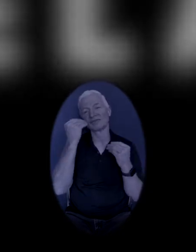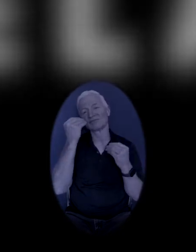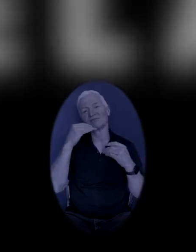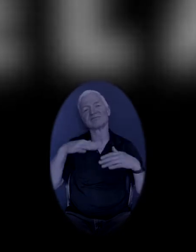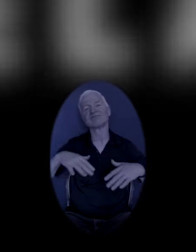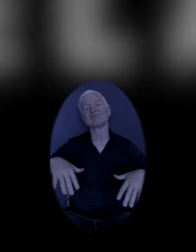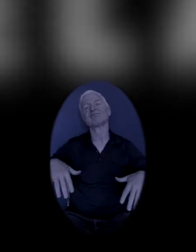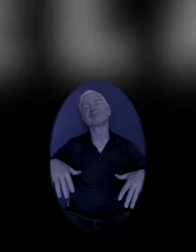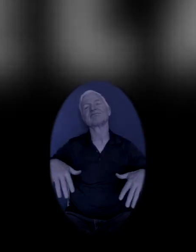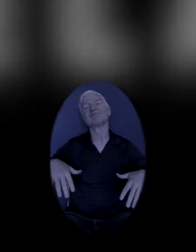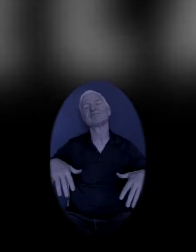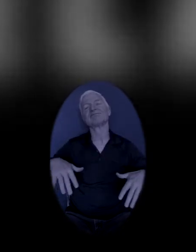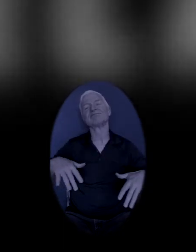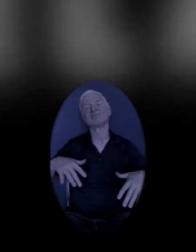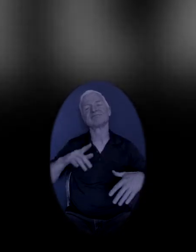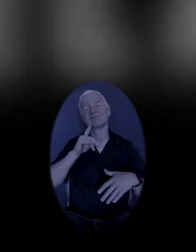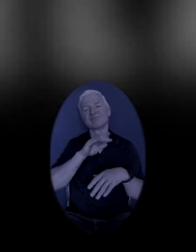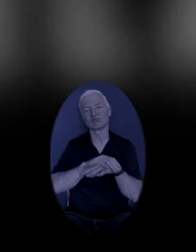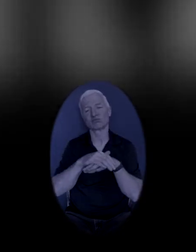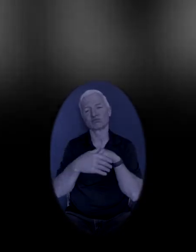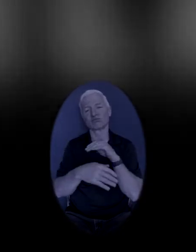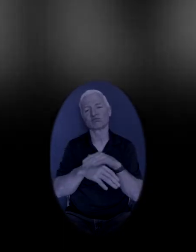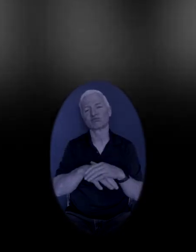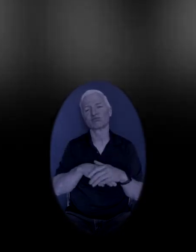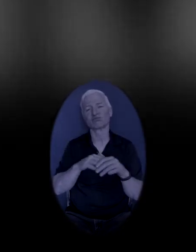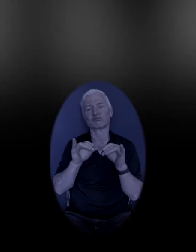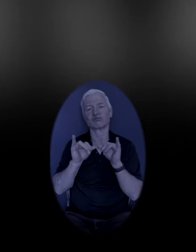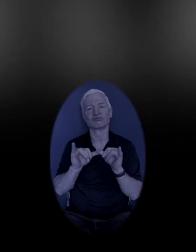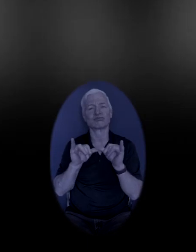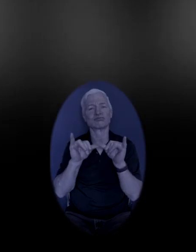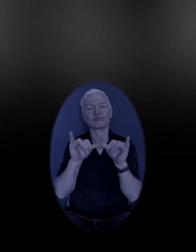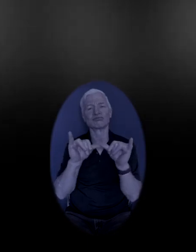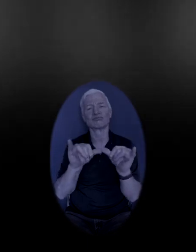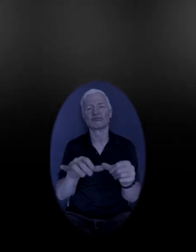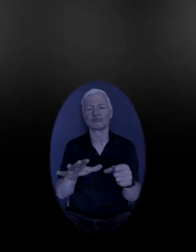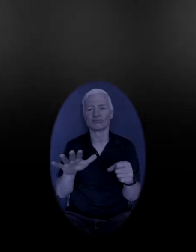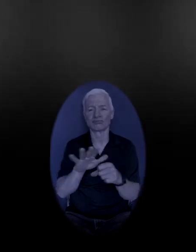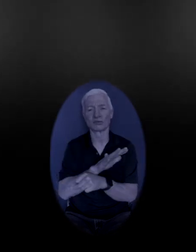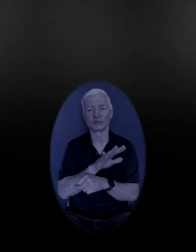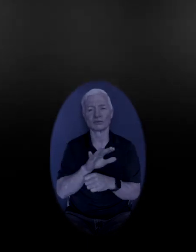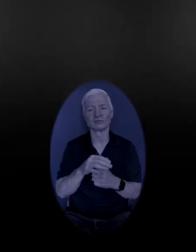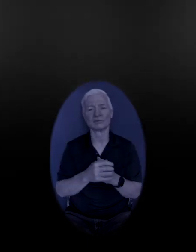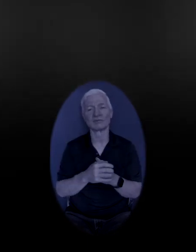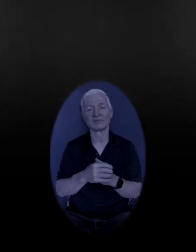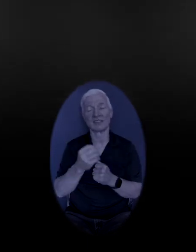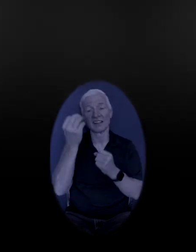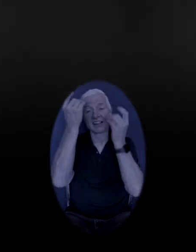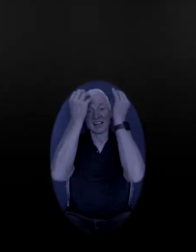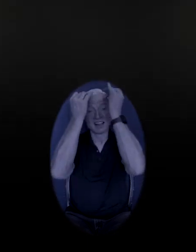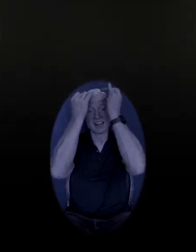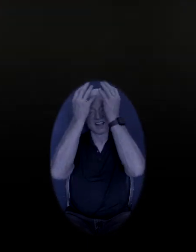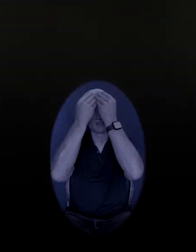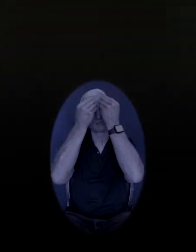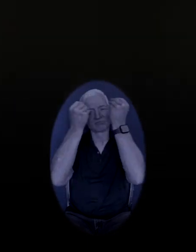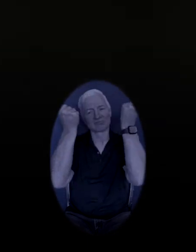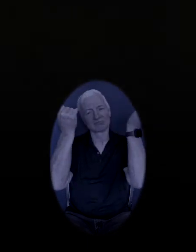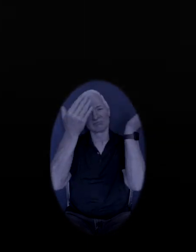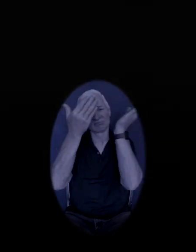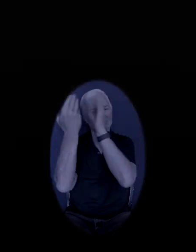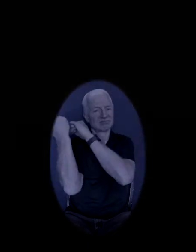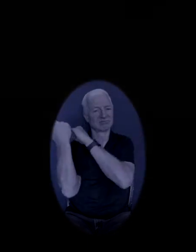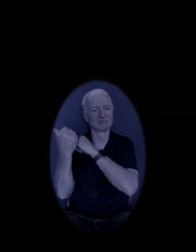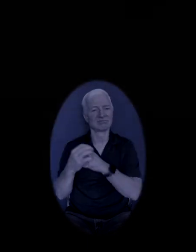asleep during their float. You'll feel comfortably supported. Allow your body to fully relax and try to quiet your mind.